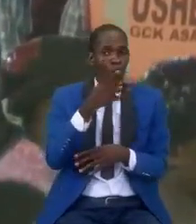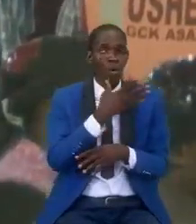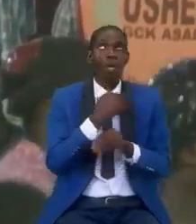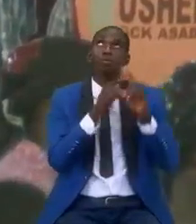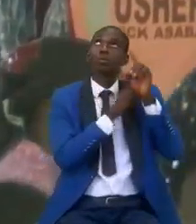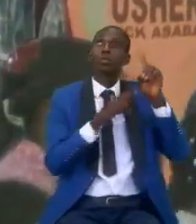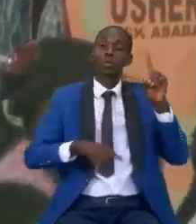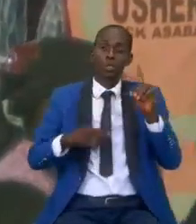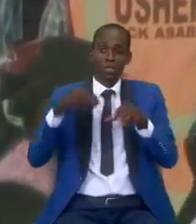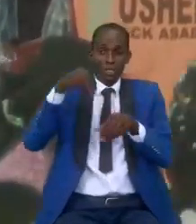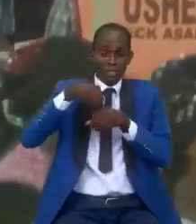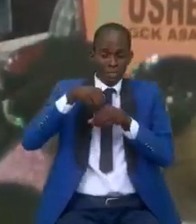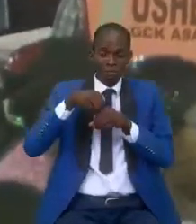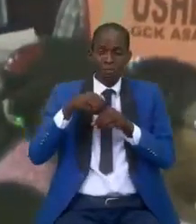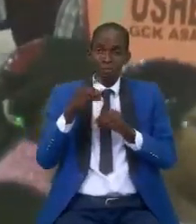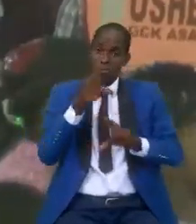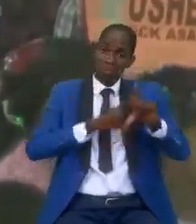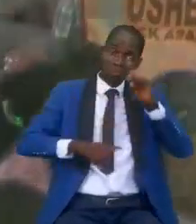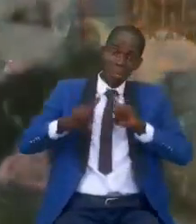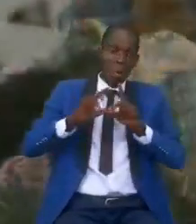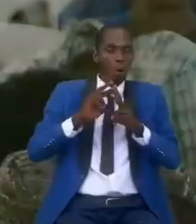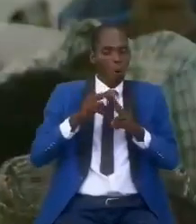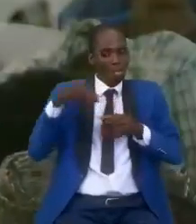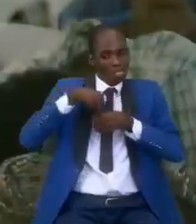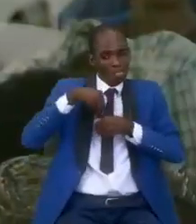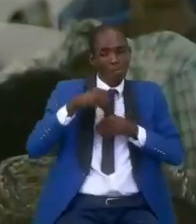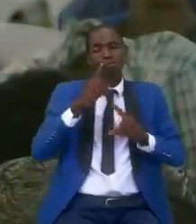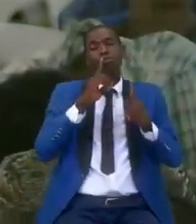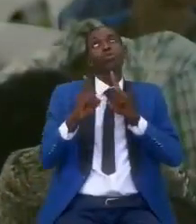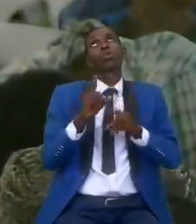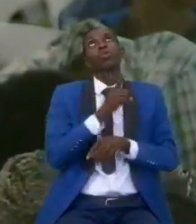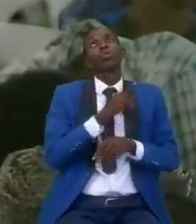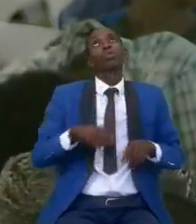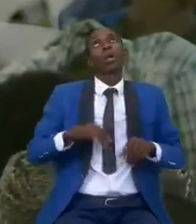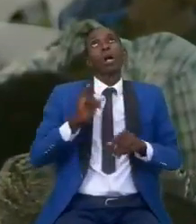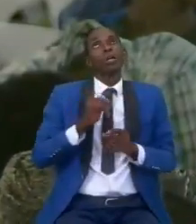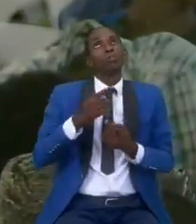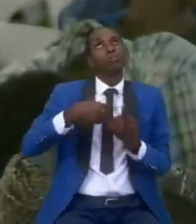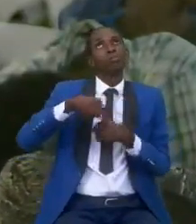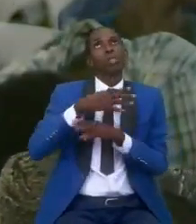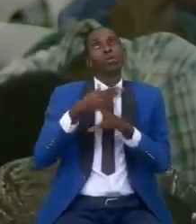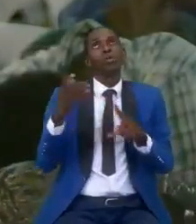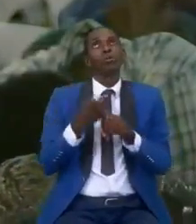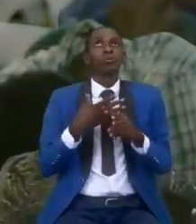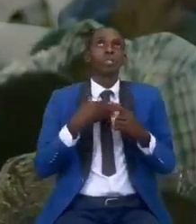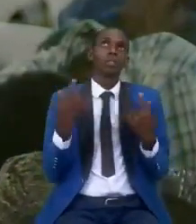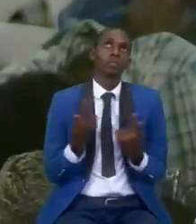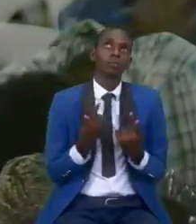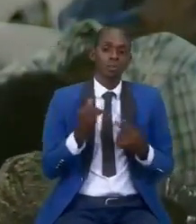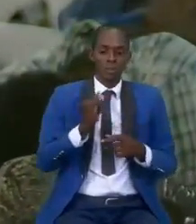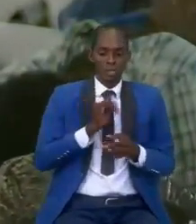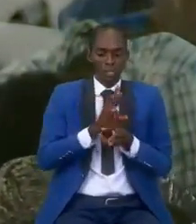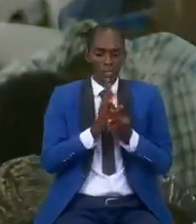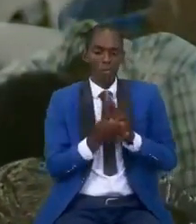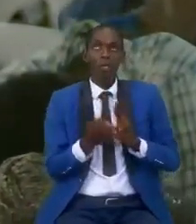my sin. I repent of my sin. I separate completely